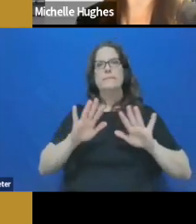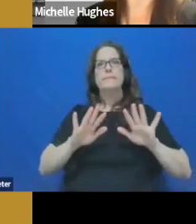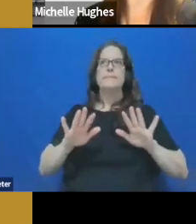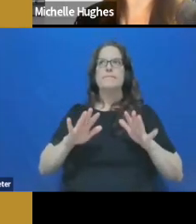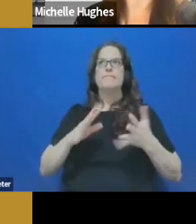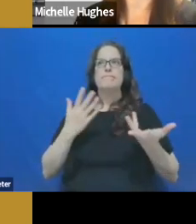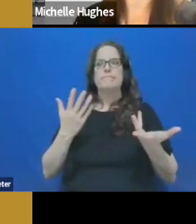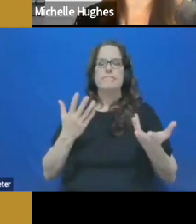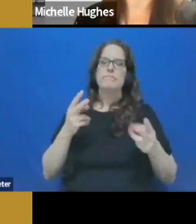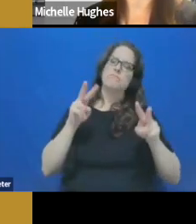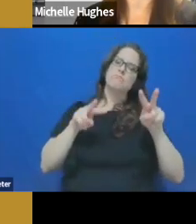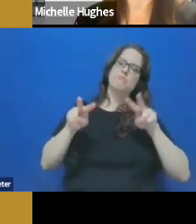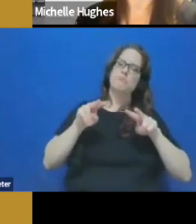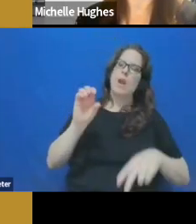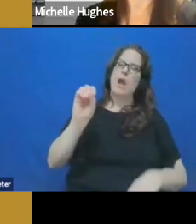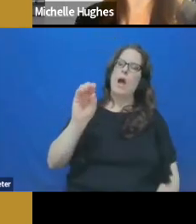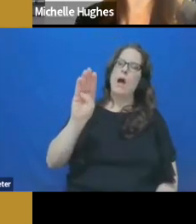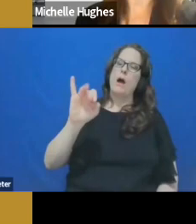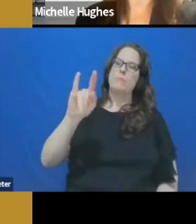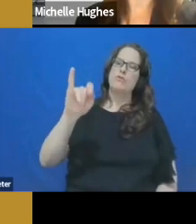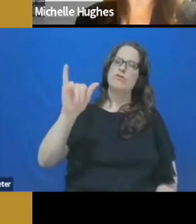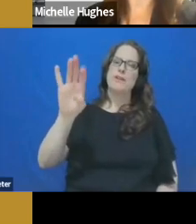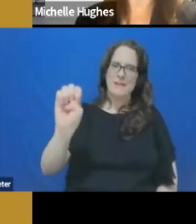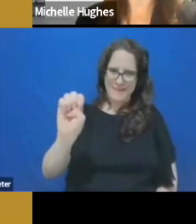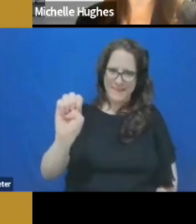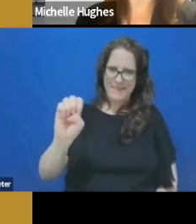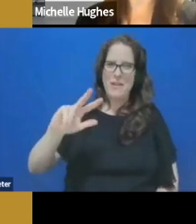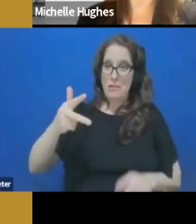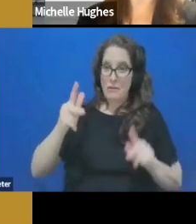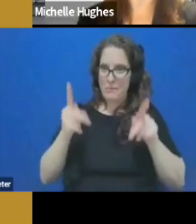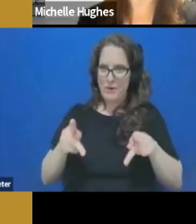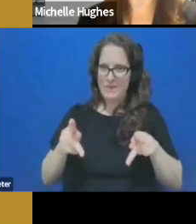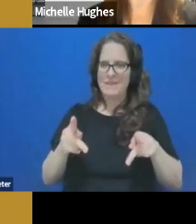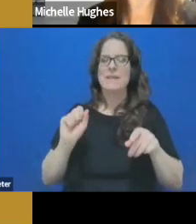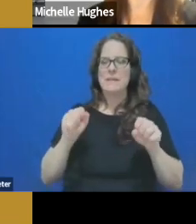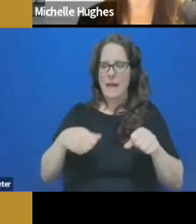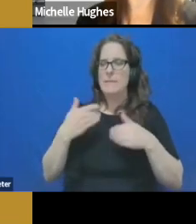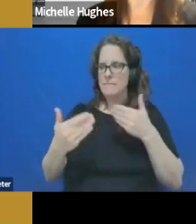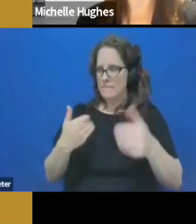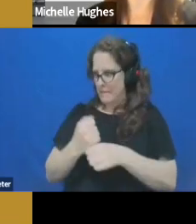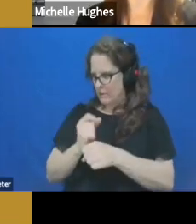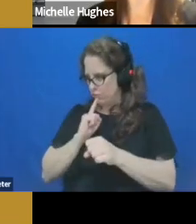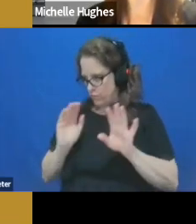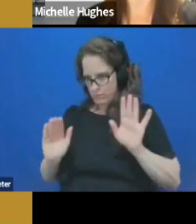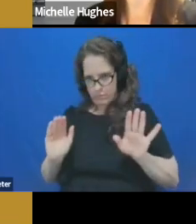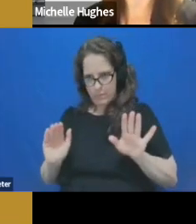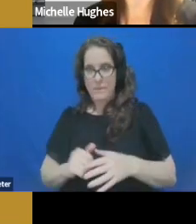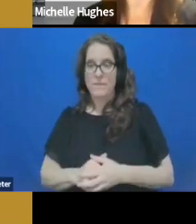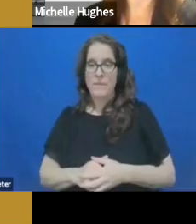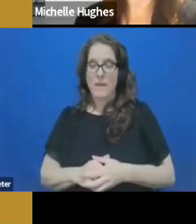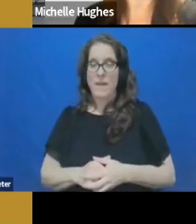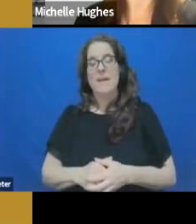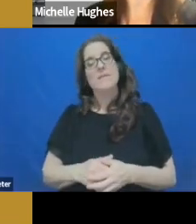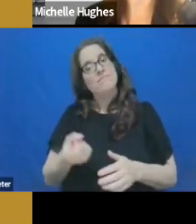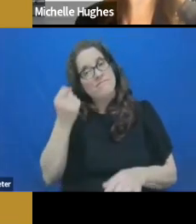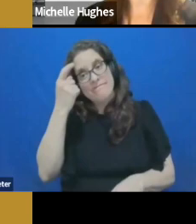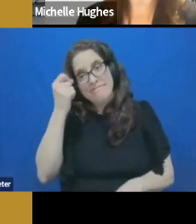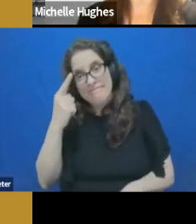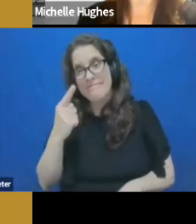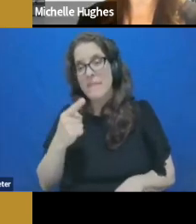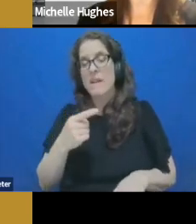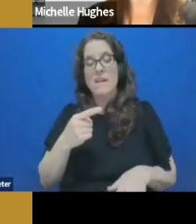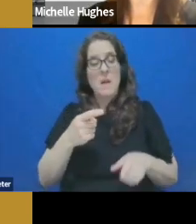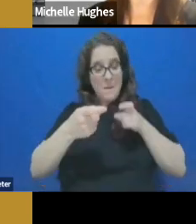best interest of the beneficiary. The trust company can also provide continuity over what may be a long time period of